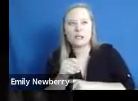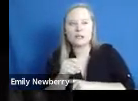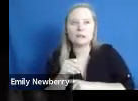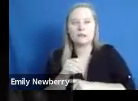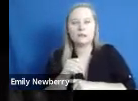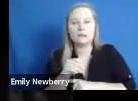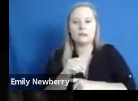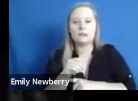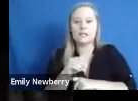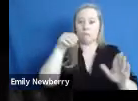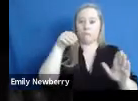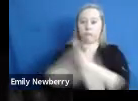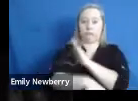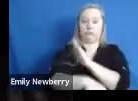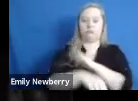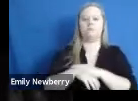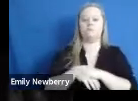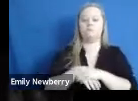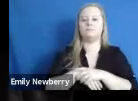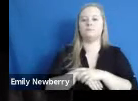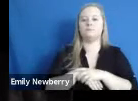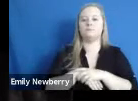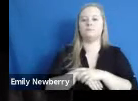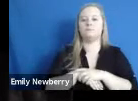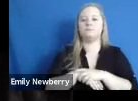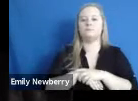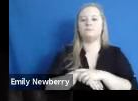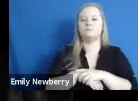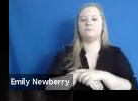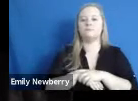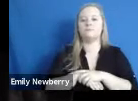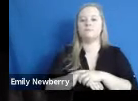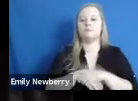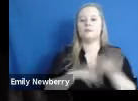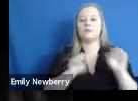steep. And you can see what type of tools we're bringing there with our, we're doing